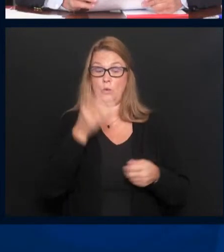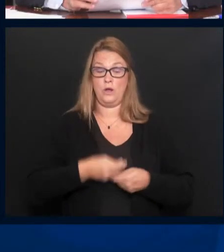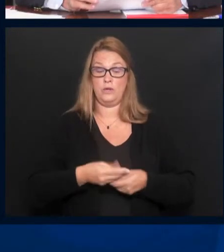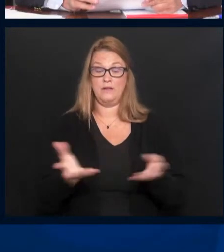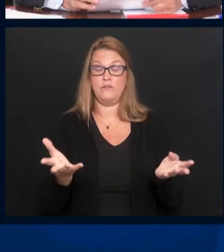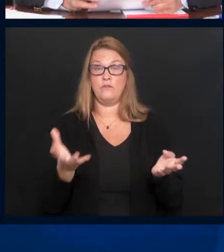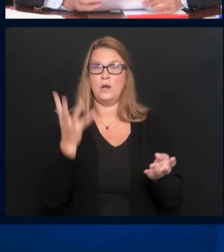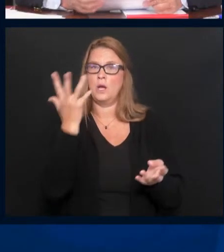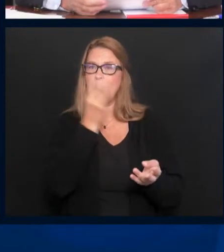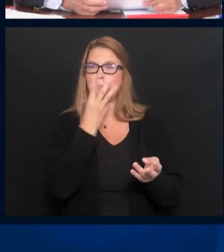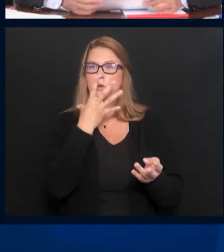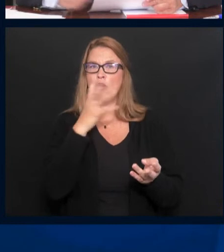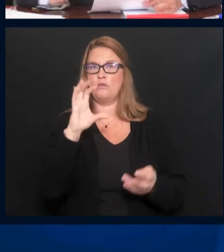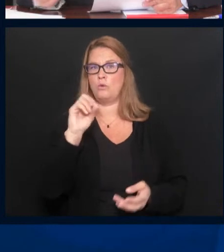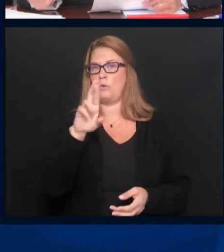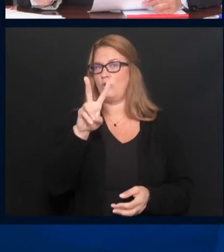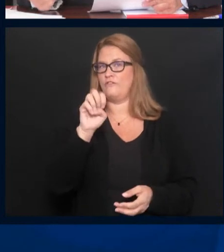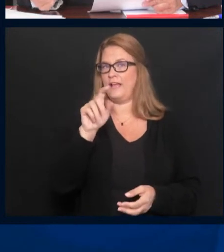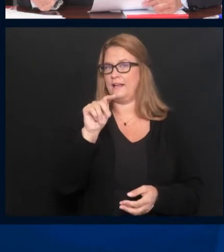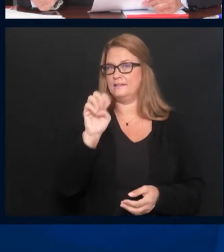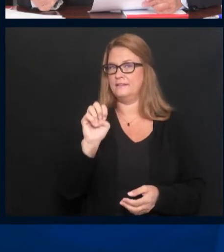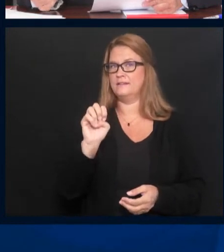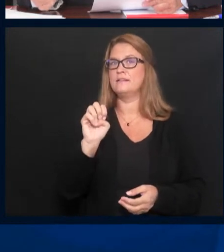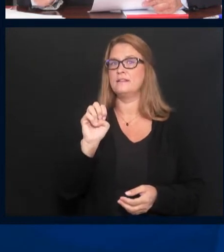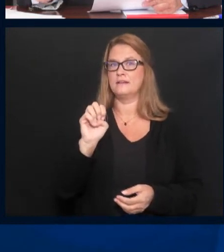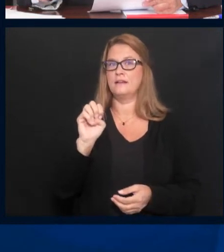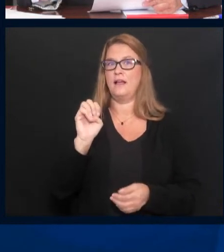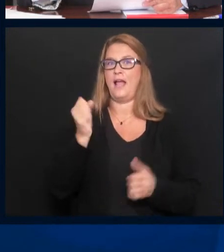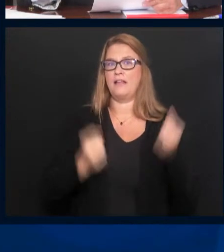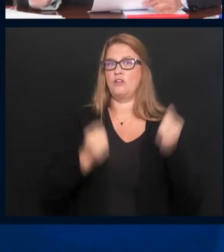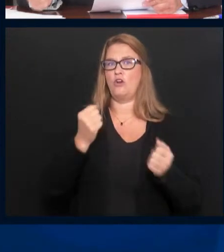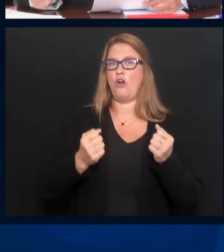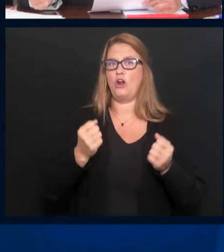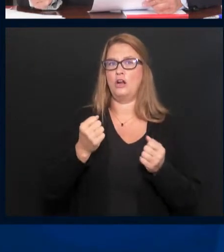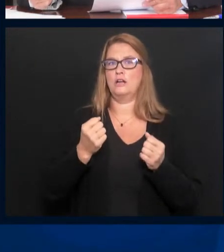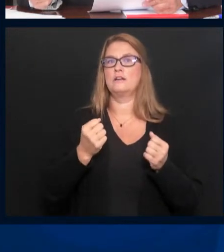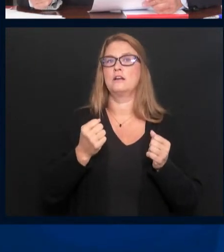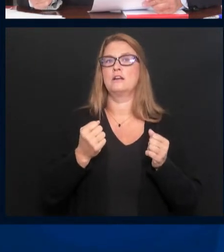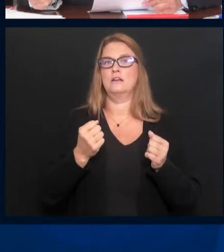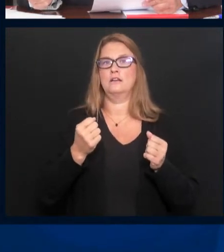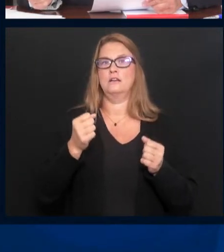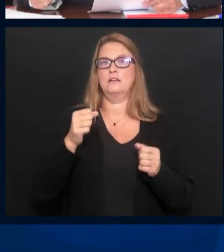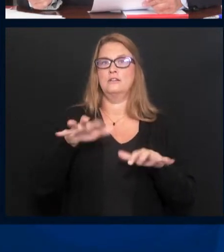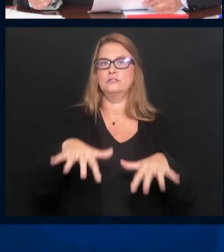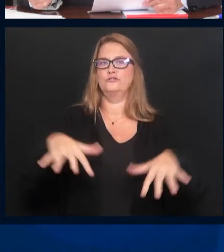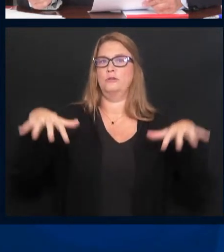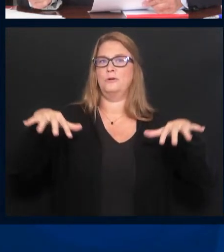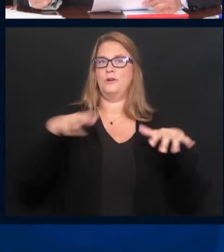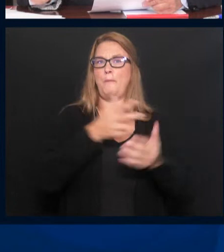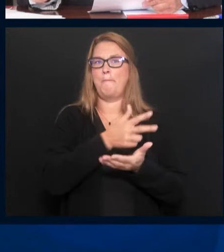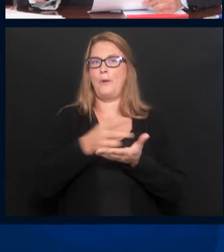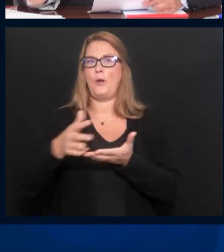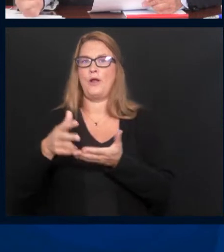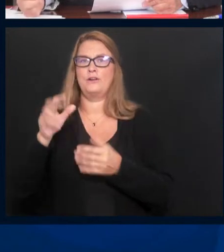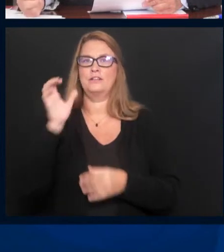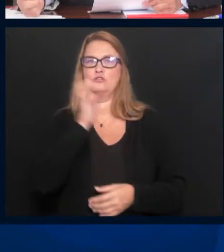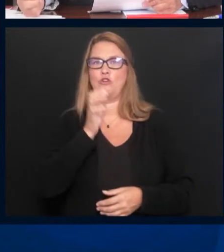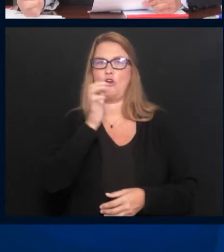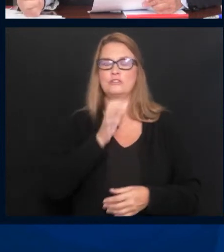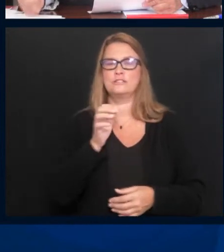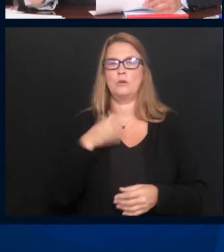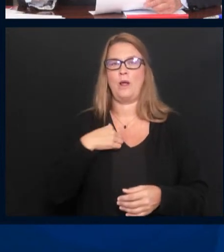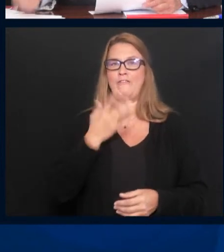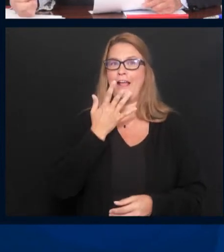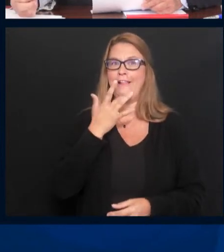a beautiful Corvette. We'll do it at the car show. It's a perfect time to give it away and everything. And we'll have a lucky winner